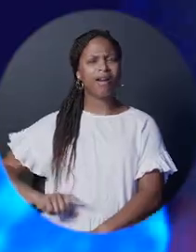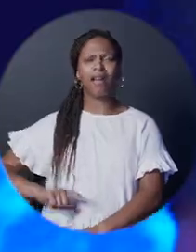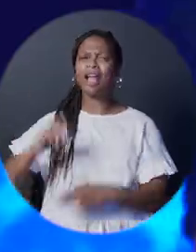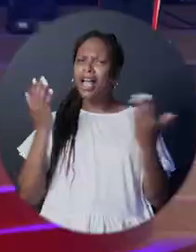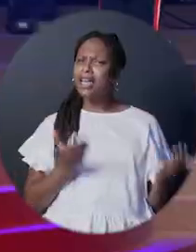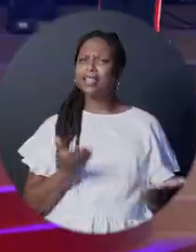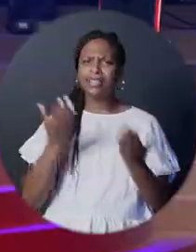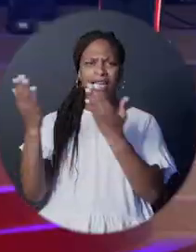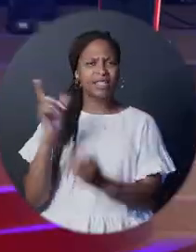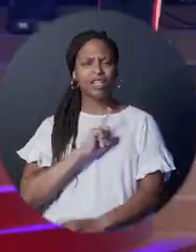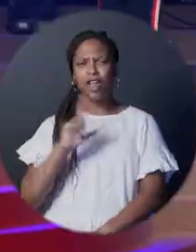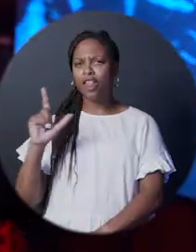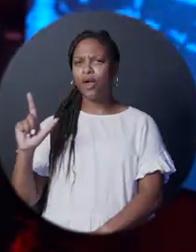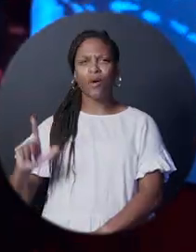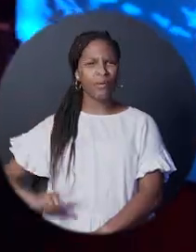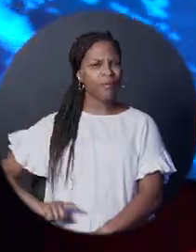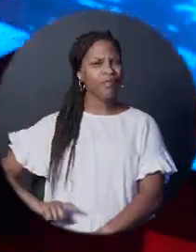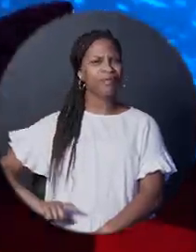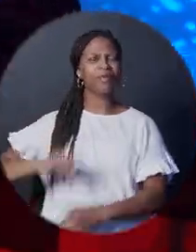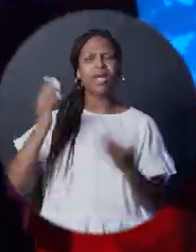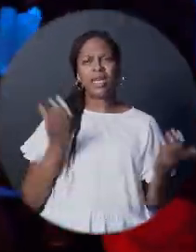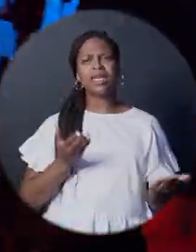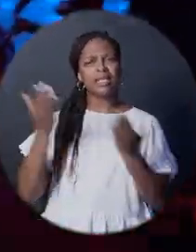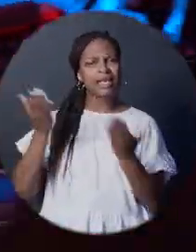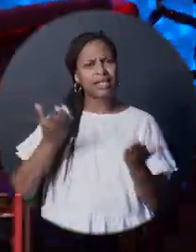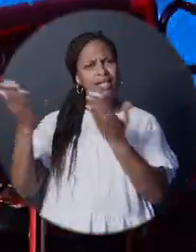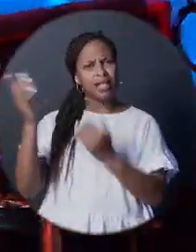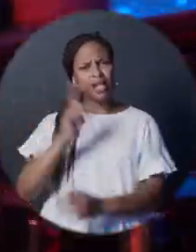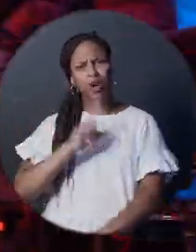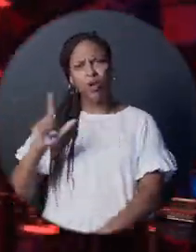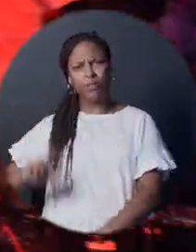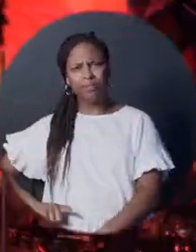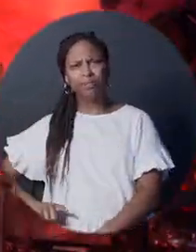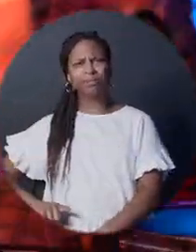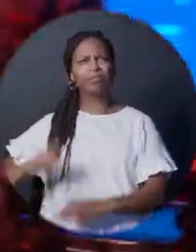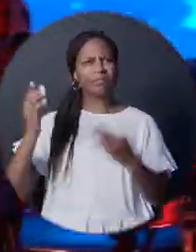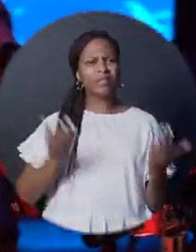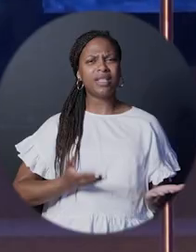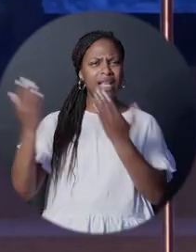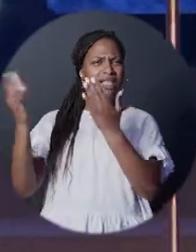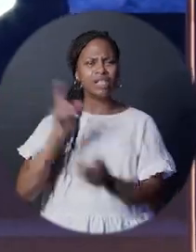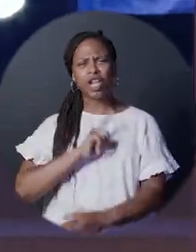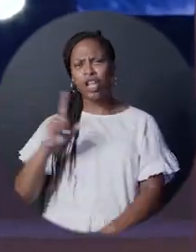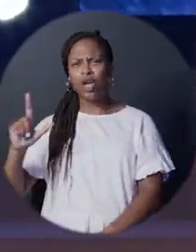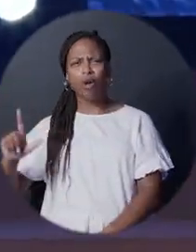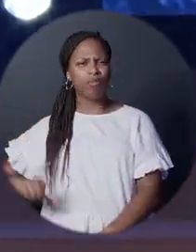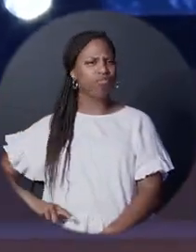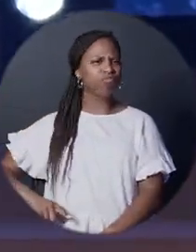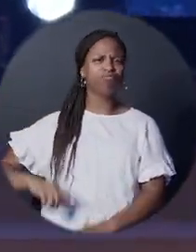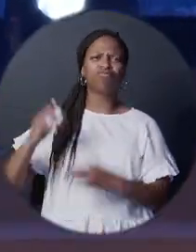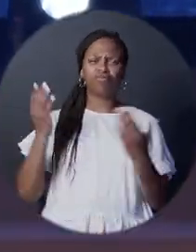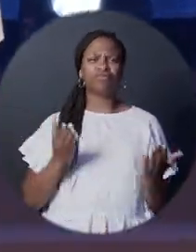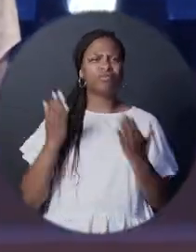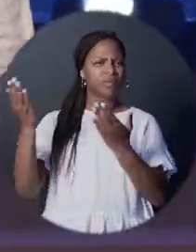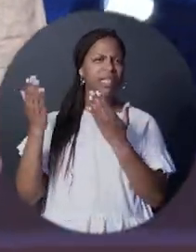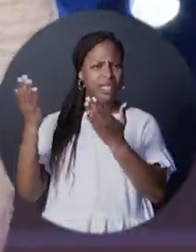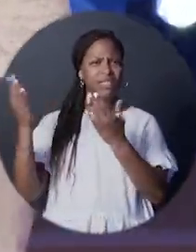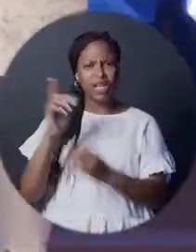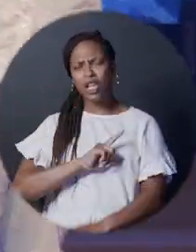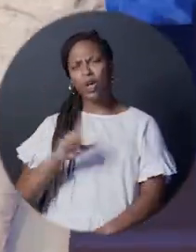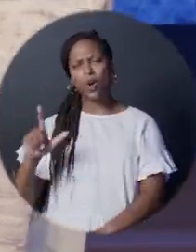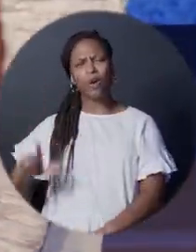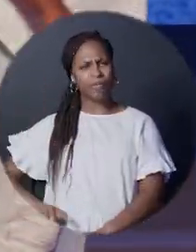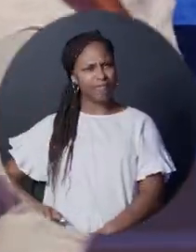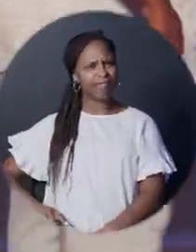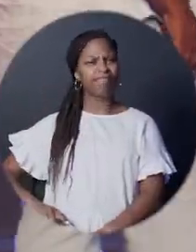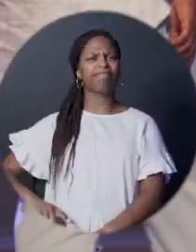the Lord. Take it to the Lord. Take it to the Lord. Take it, take it, take it. Take it, take it, take it. Take it to the Lord.